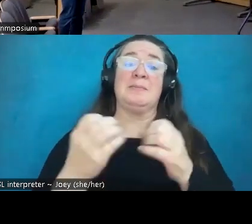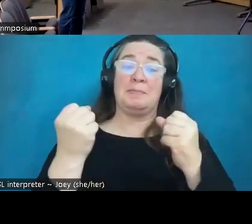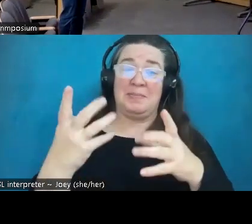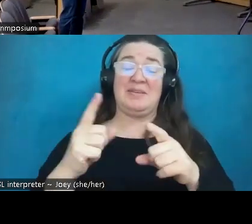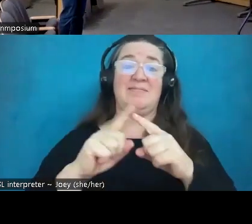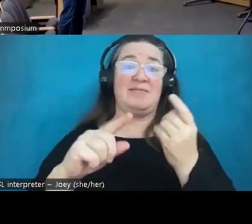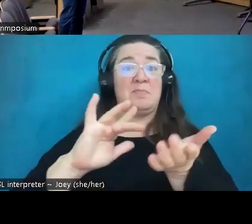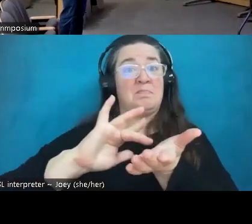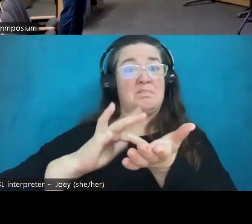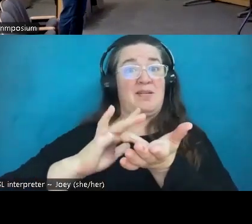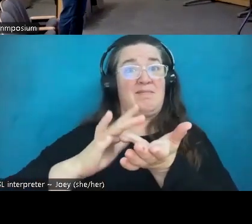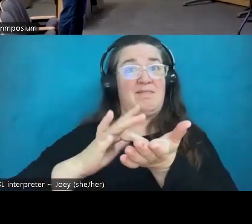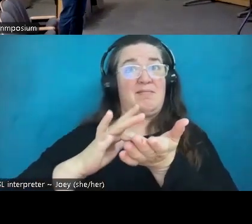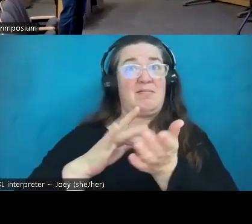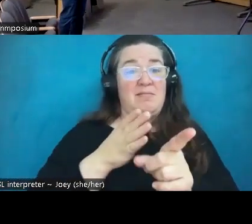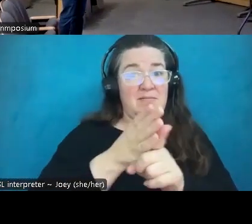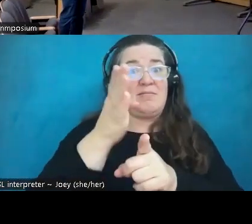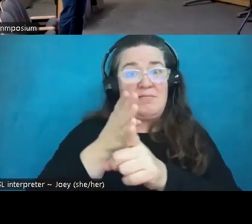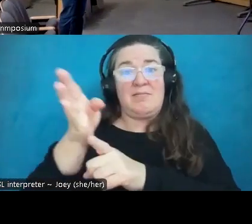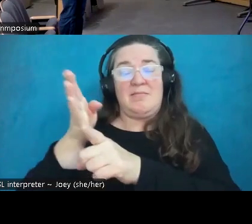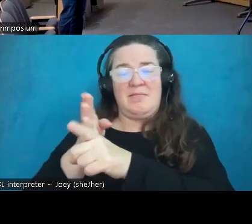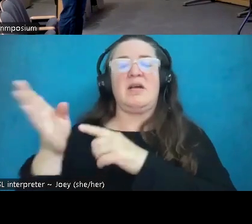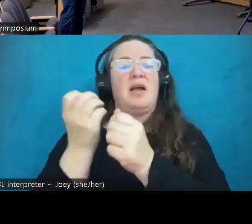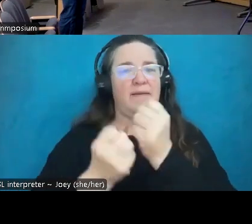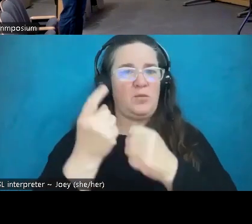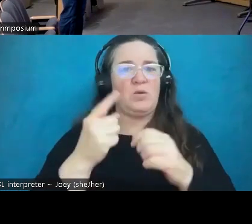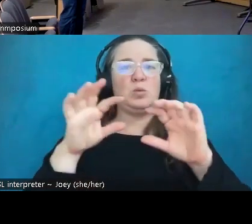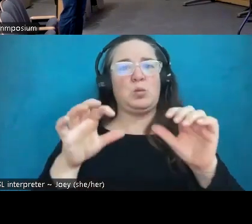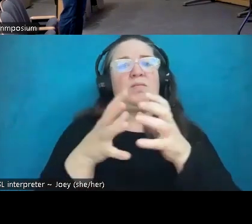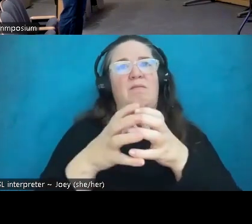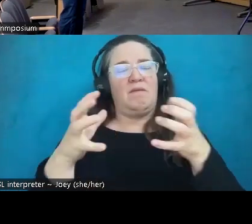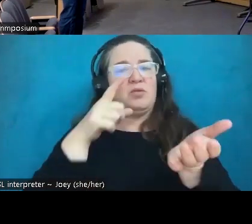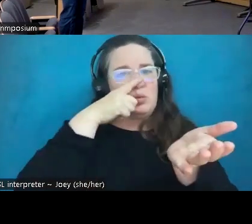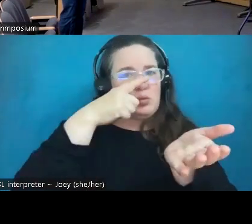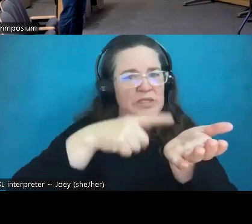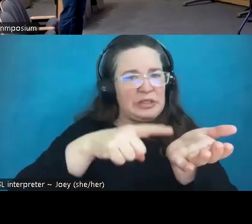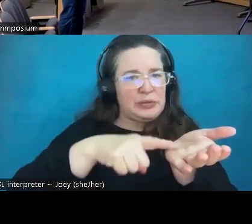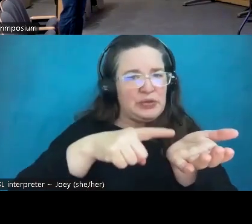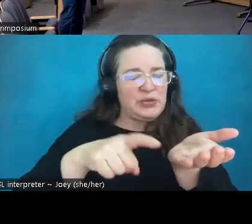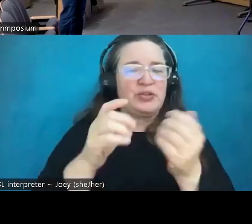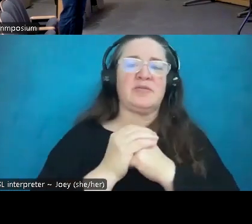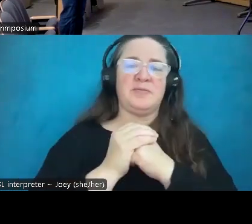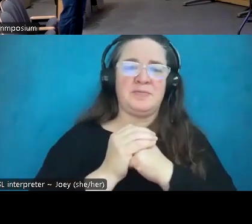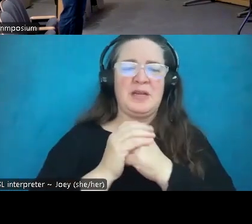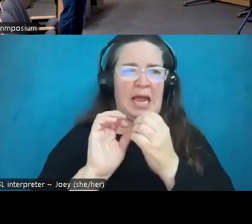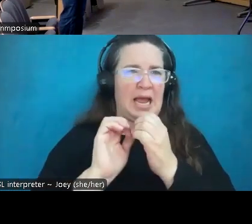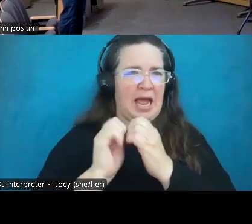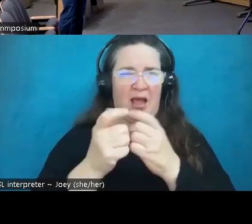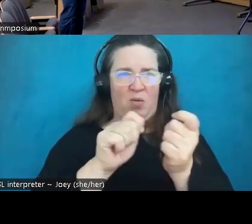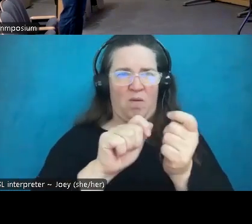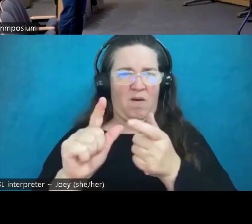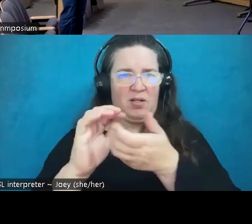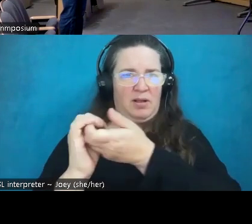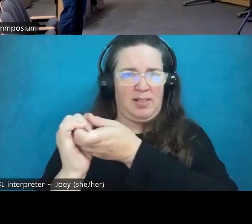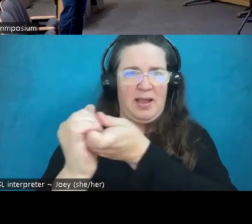naturopathy. Everyone are doing lots of researches around it. How all of them are like collaborating and updating